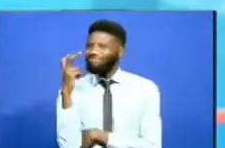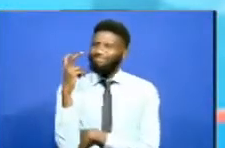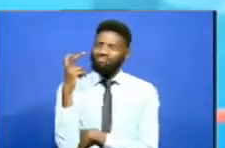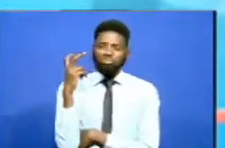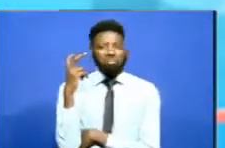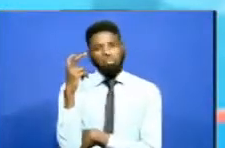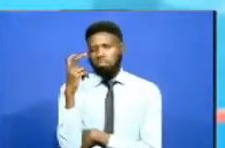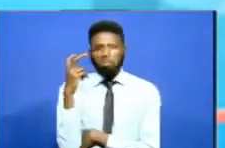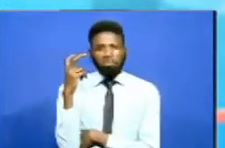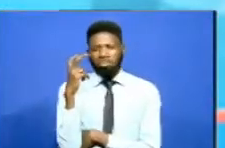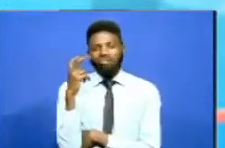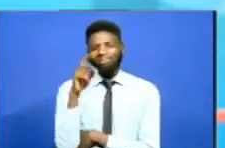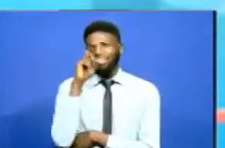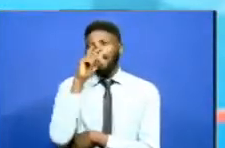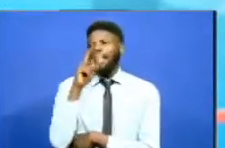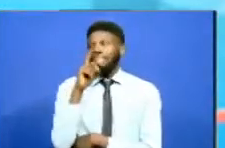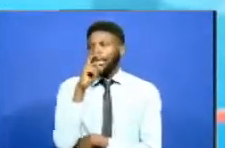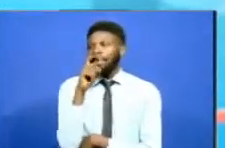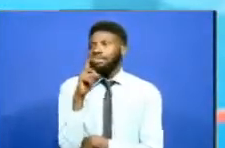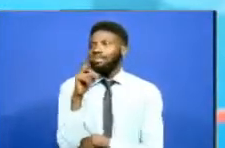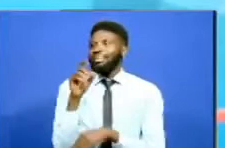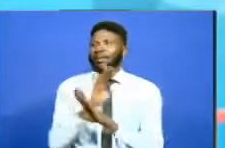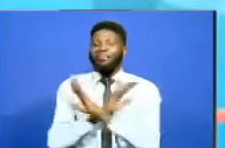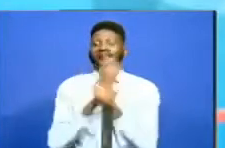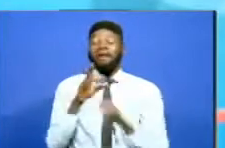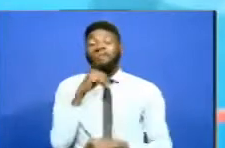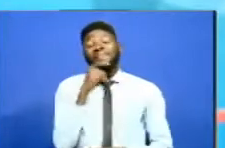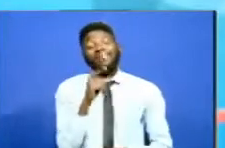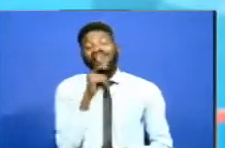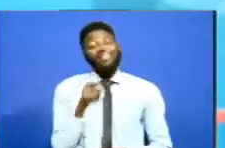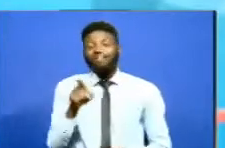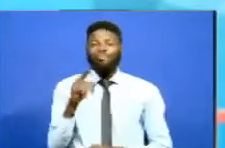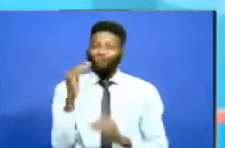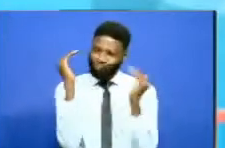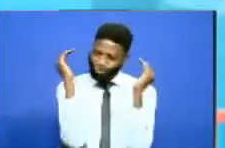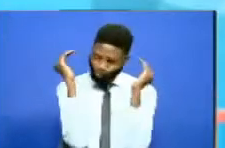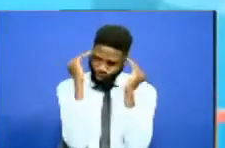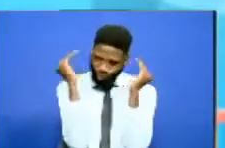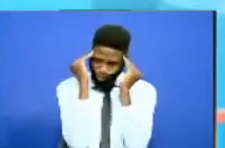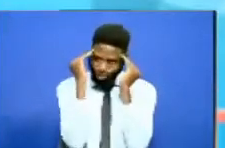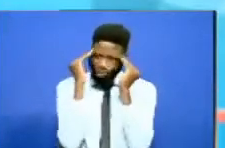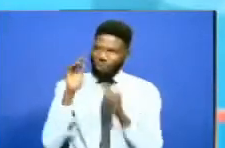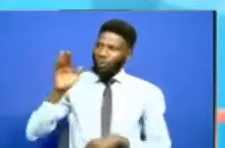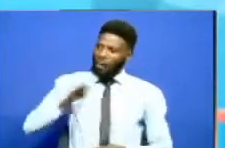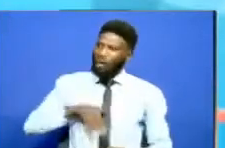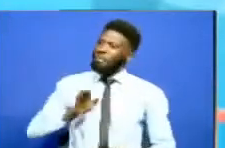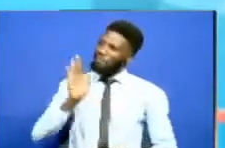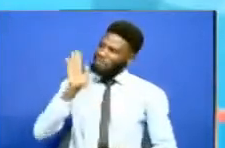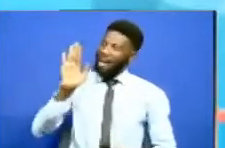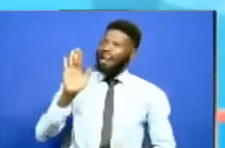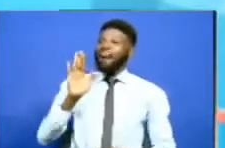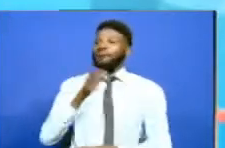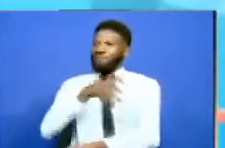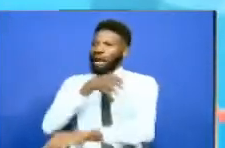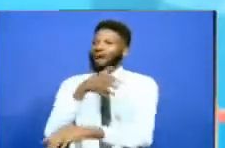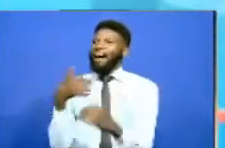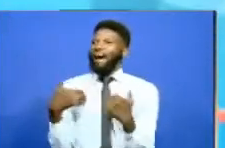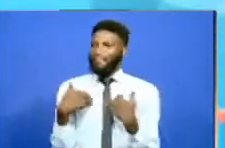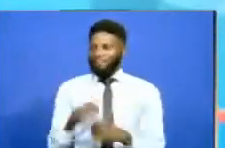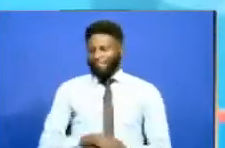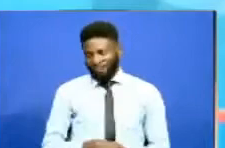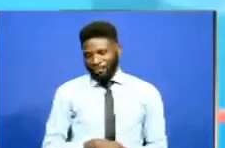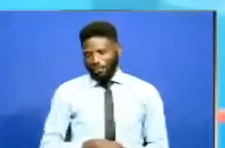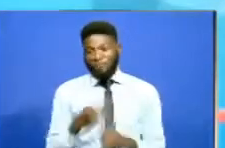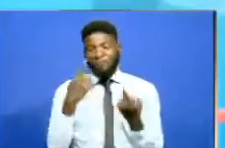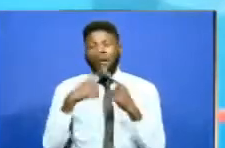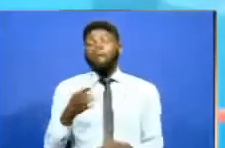is jealousy. The male know the power that is in these women. But you know the nature of the male